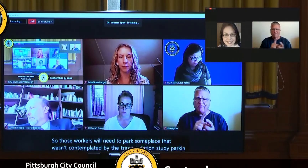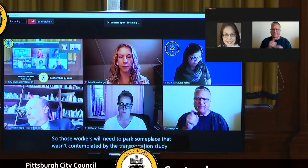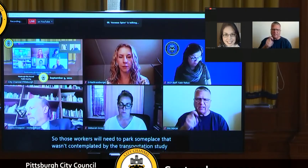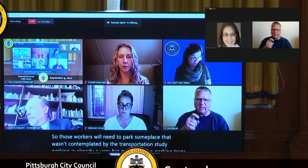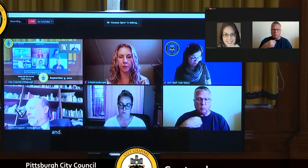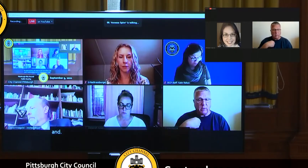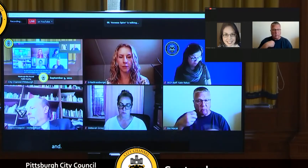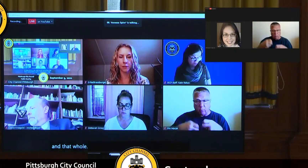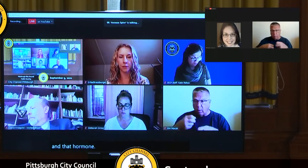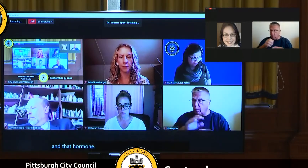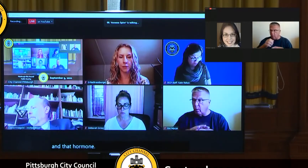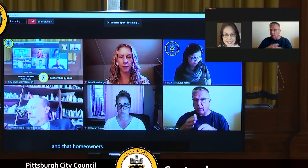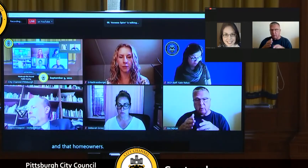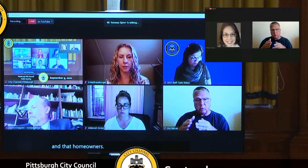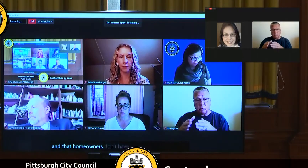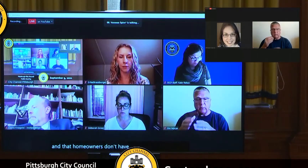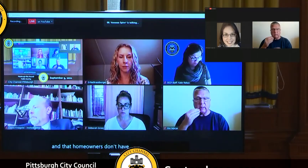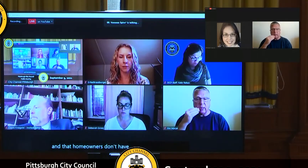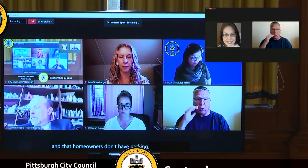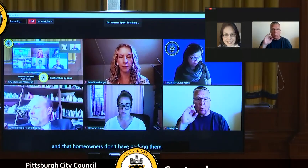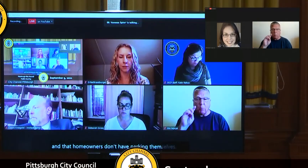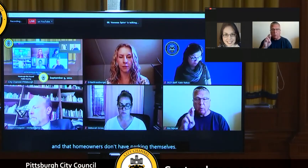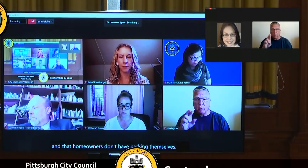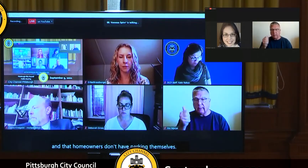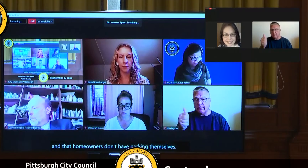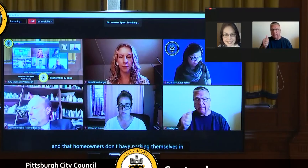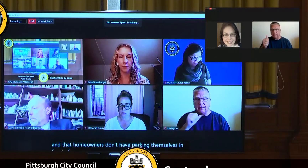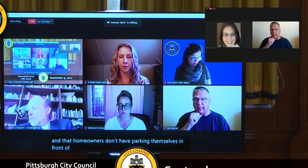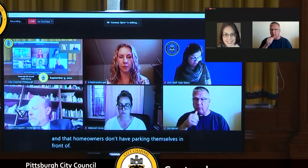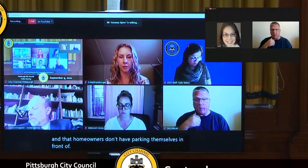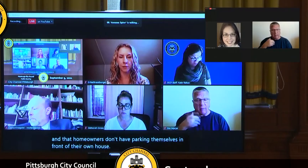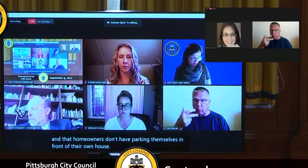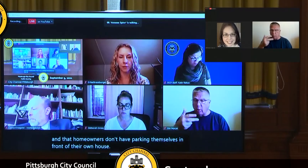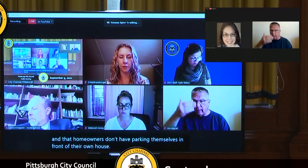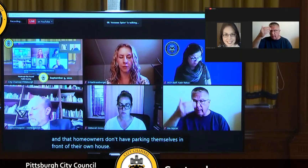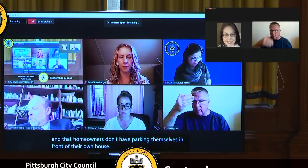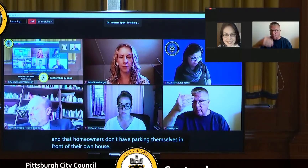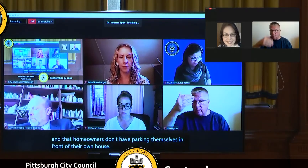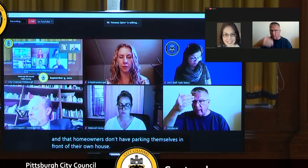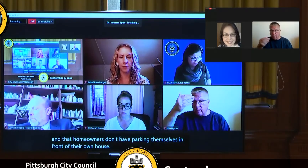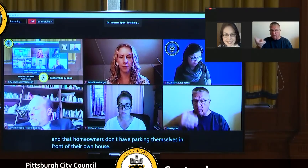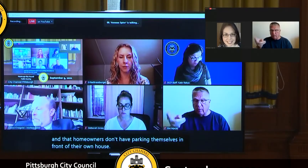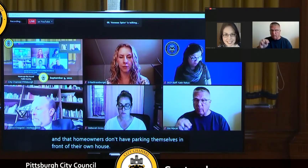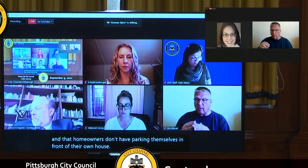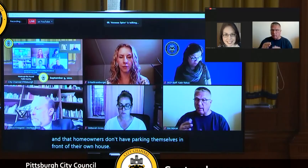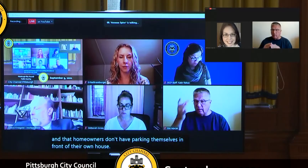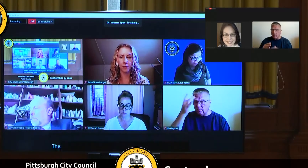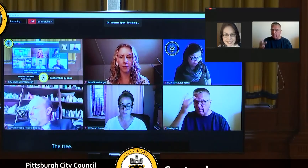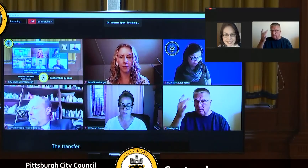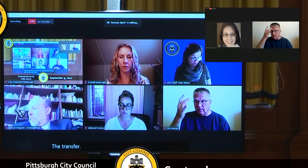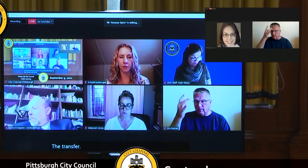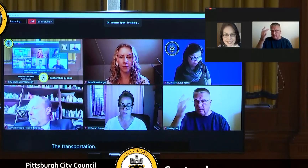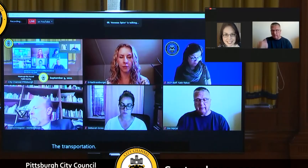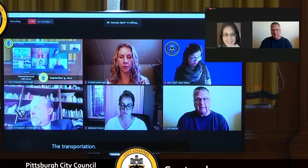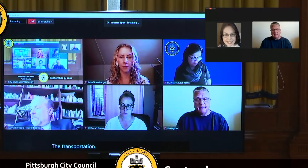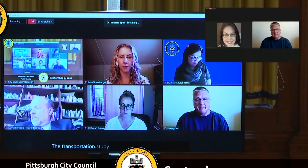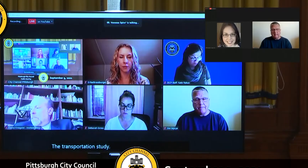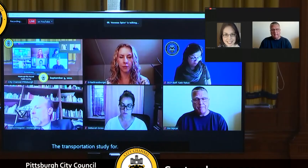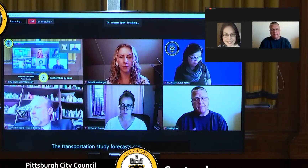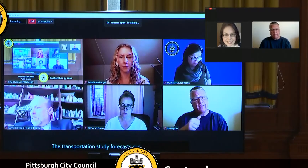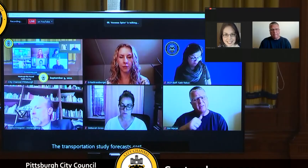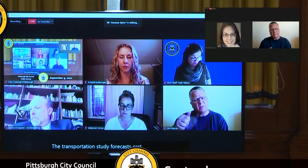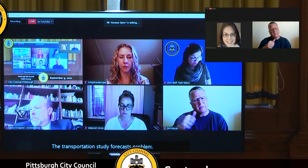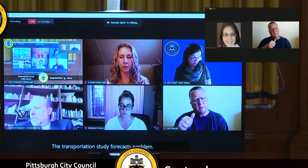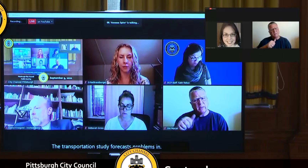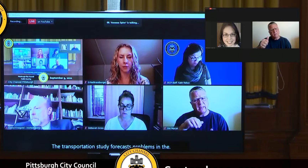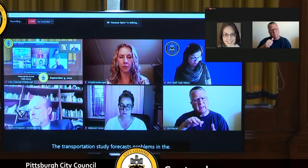in that homeowners don't have parking themselves in front of their own house. The transportation study forecast problems